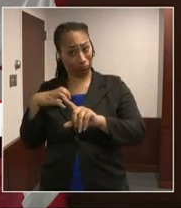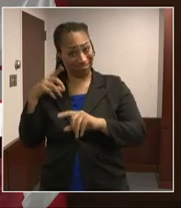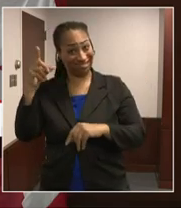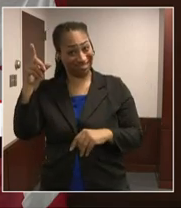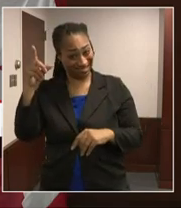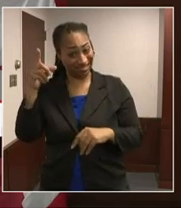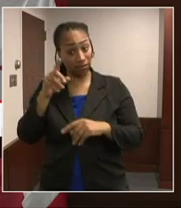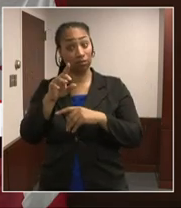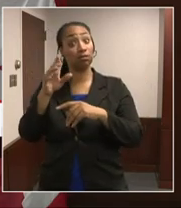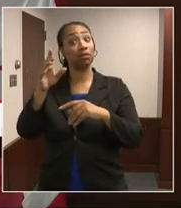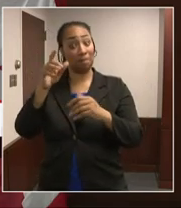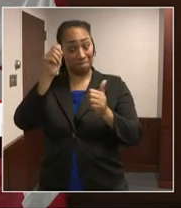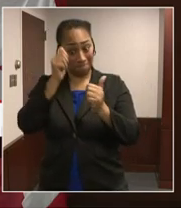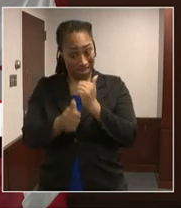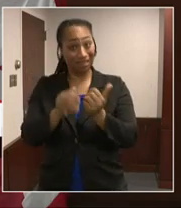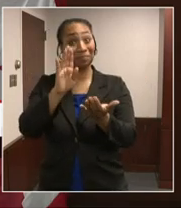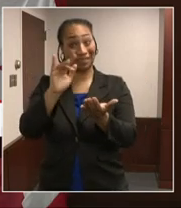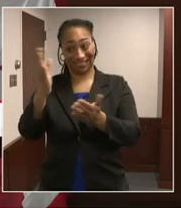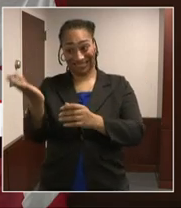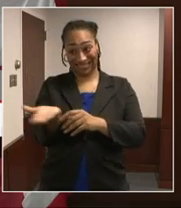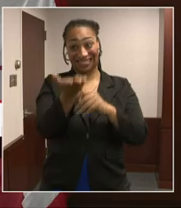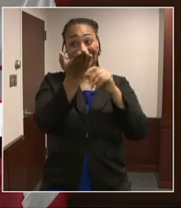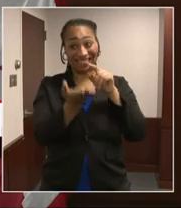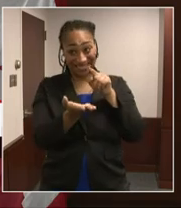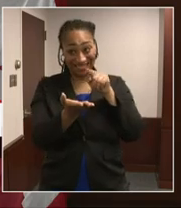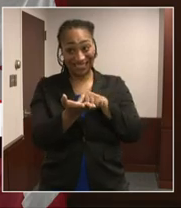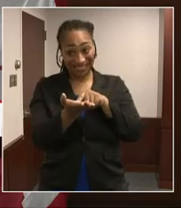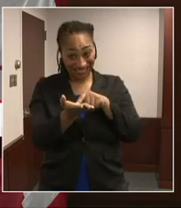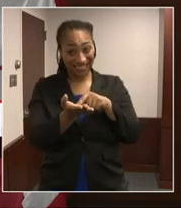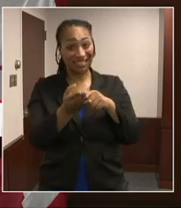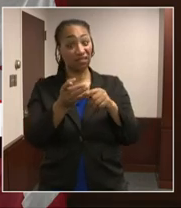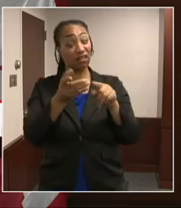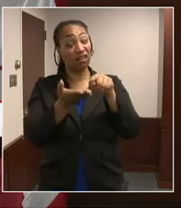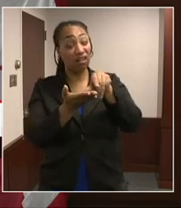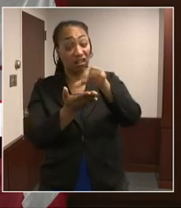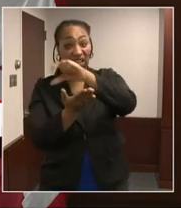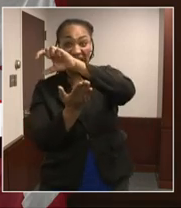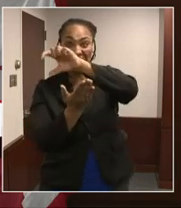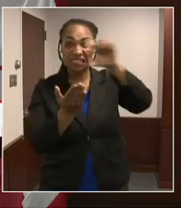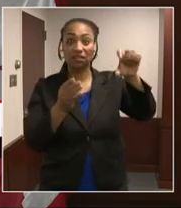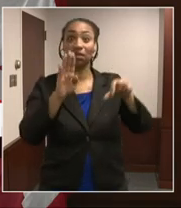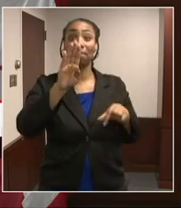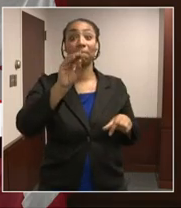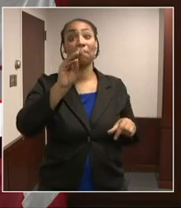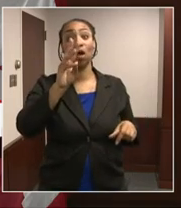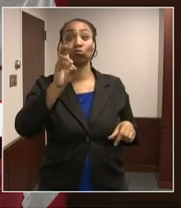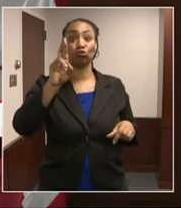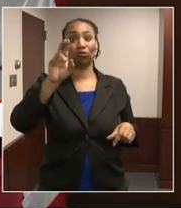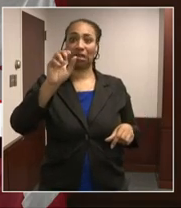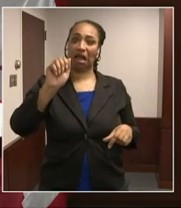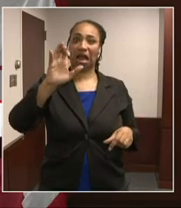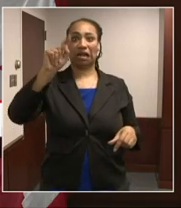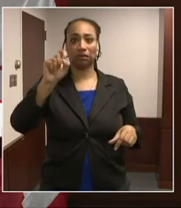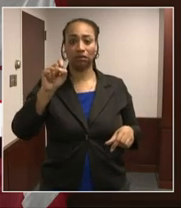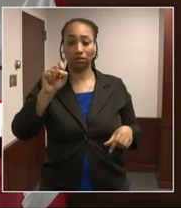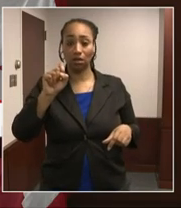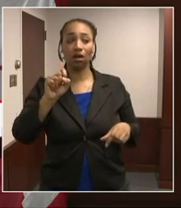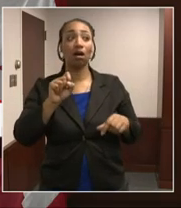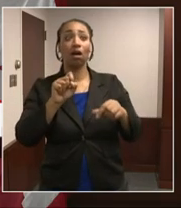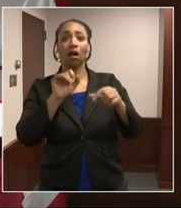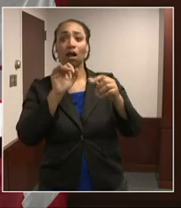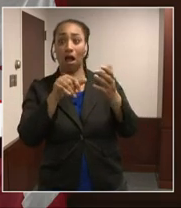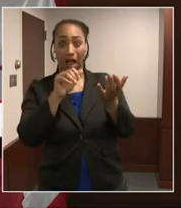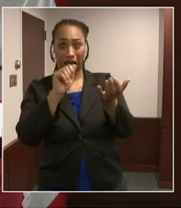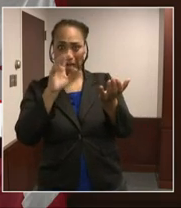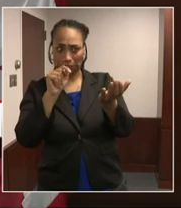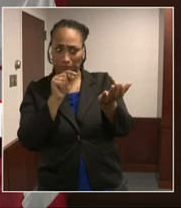been reintroduced. How concerned are you after Trump's comments last night that he could make good on his promise